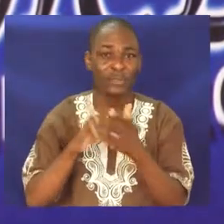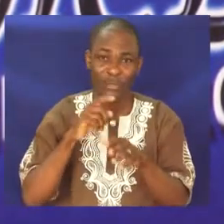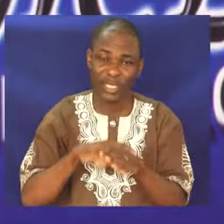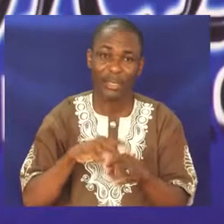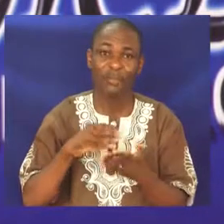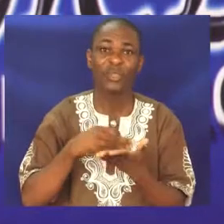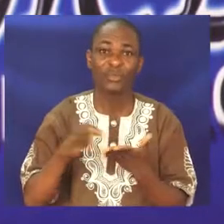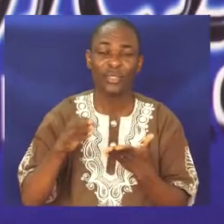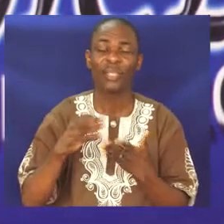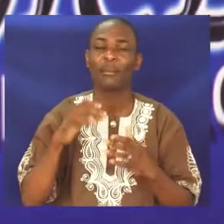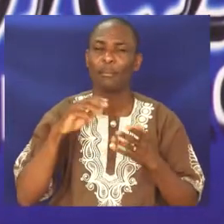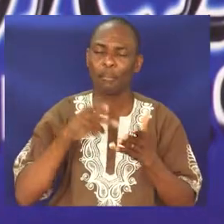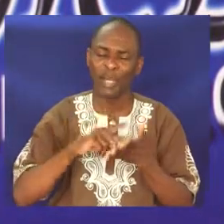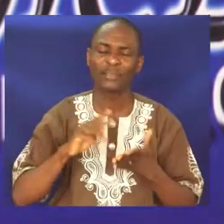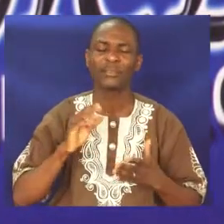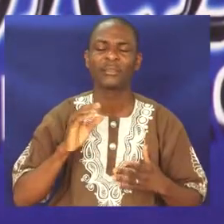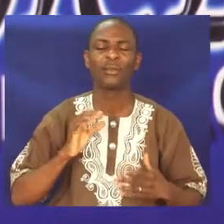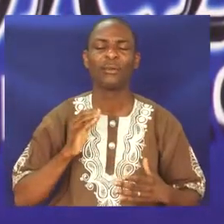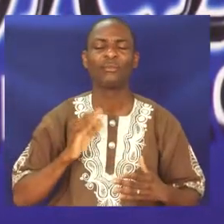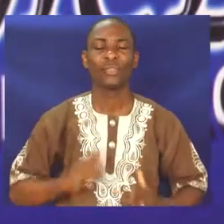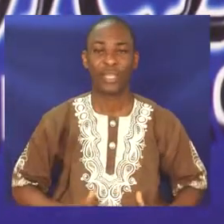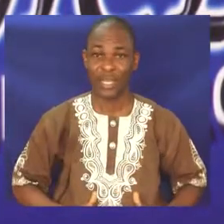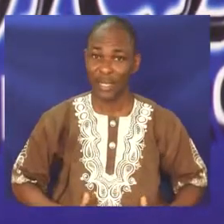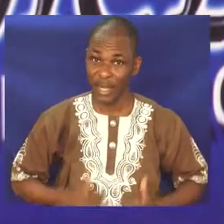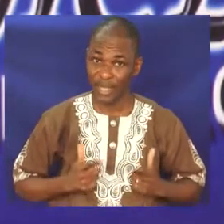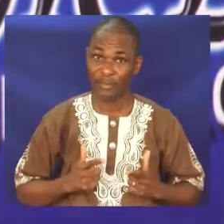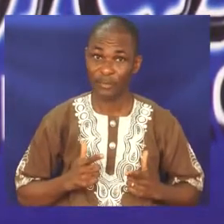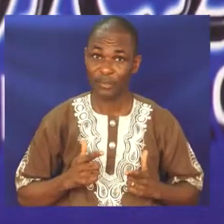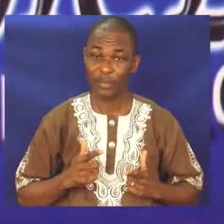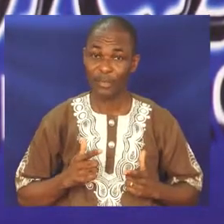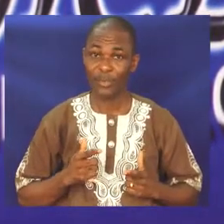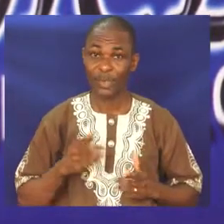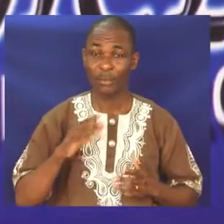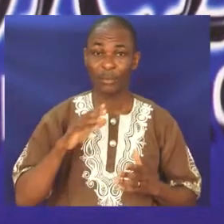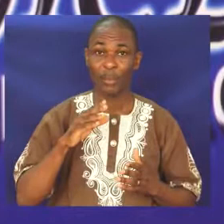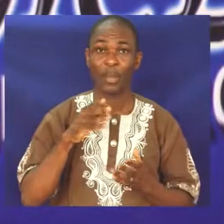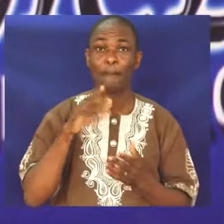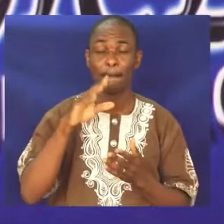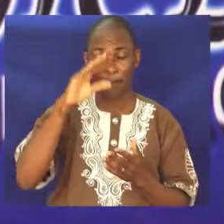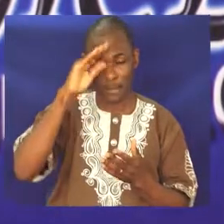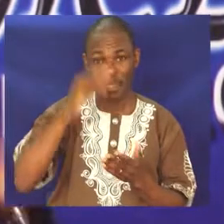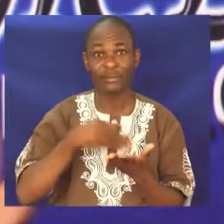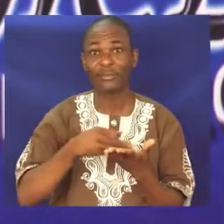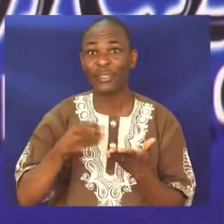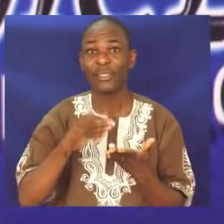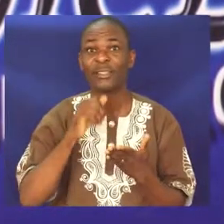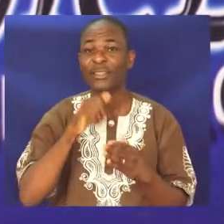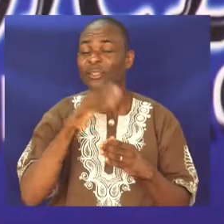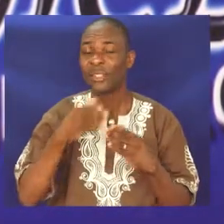the downfall of a man is not the end of his life sa wo ye bibi na se anye ye